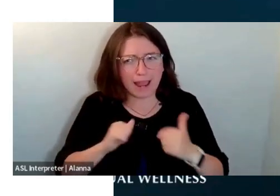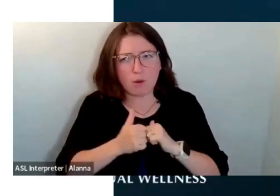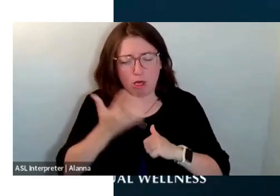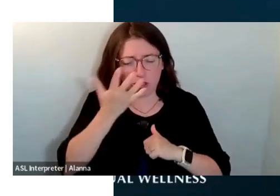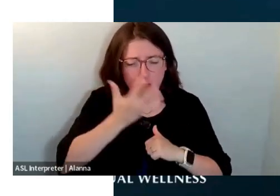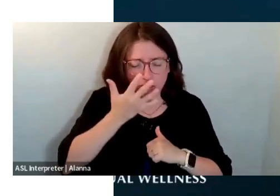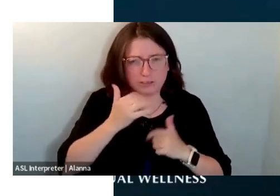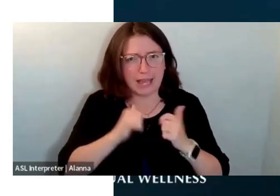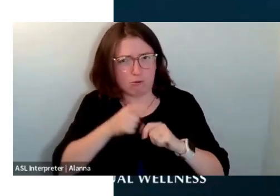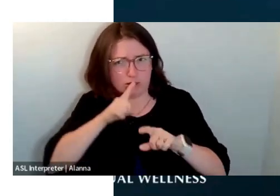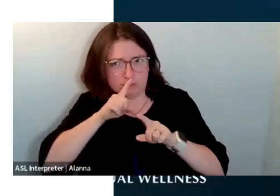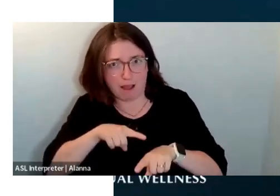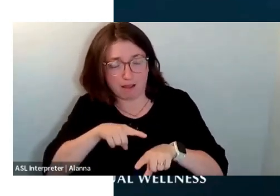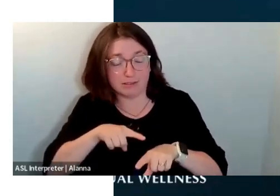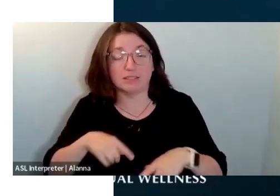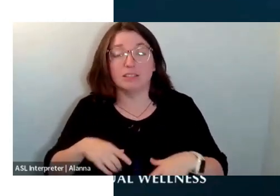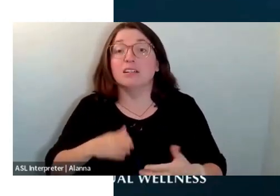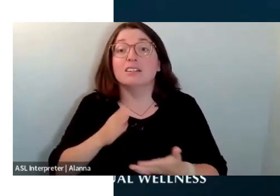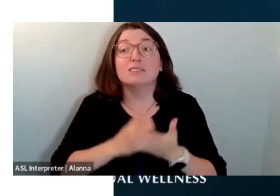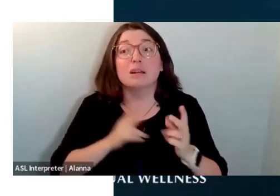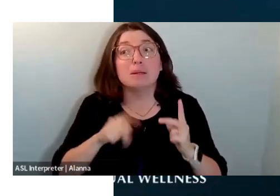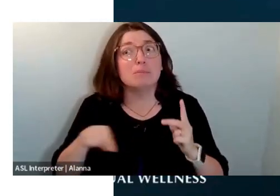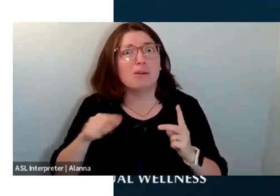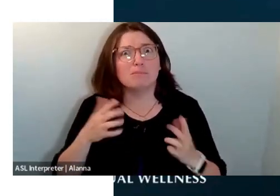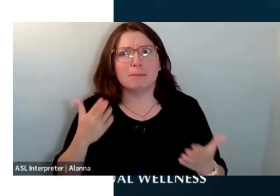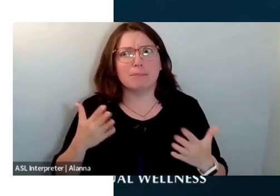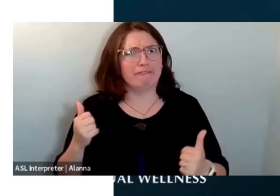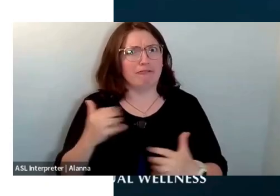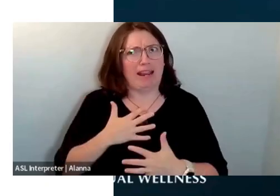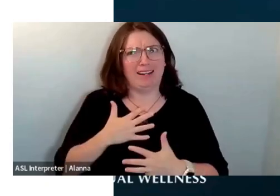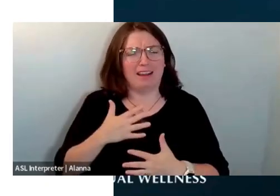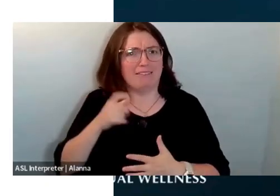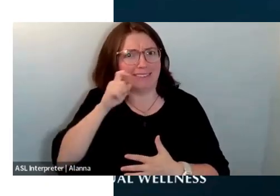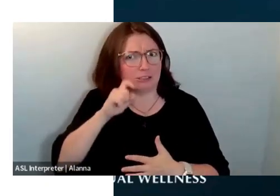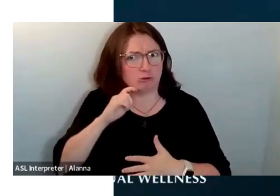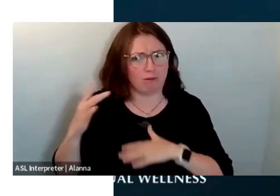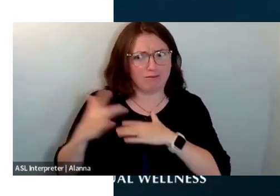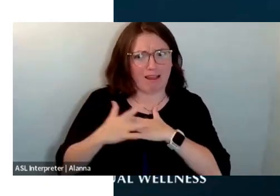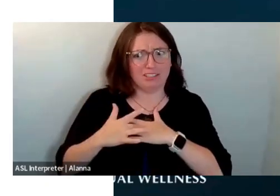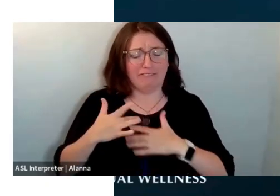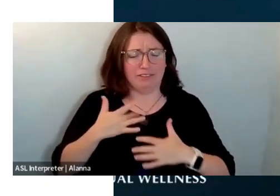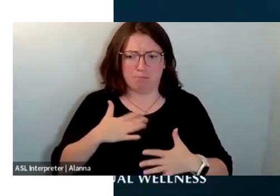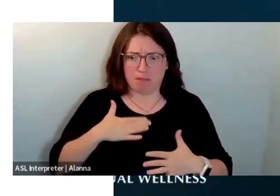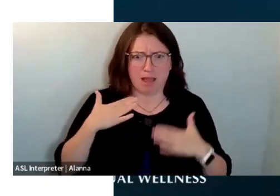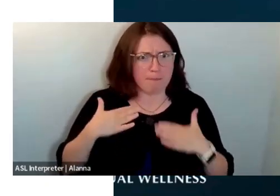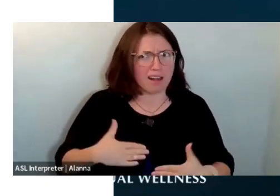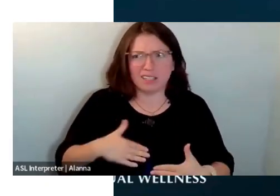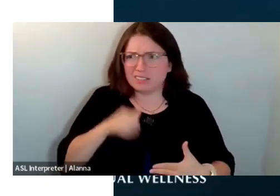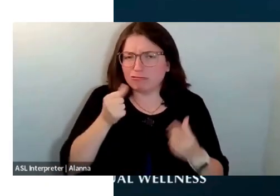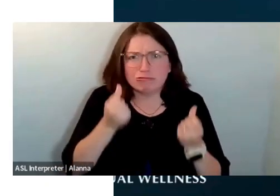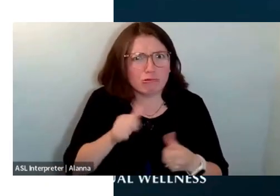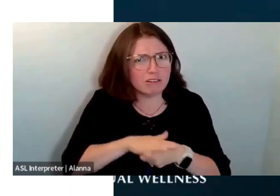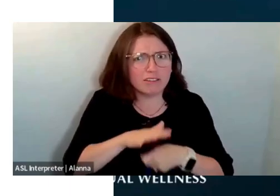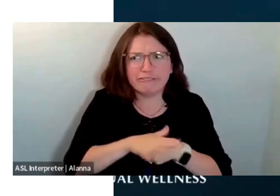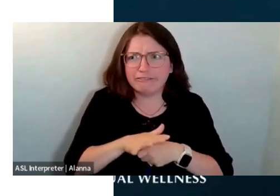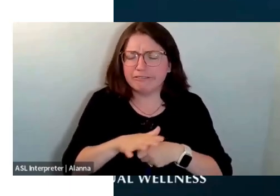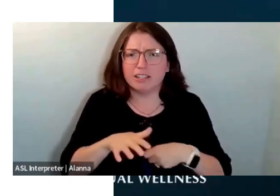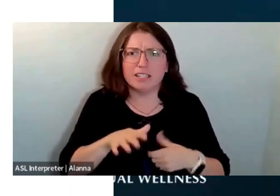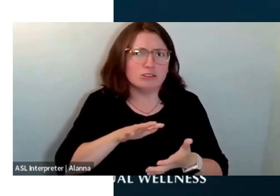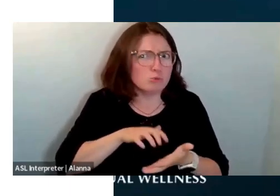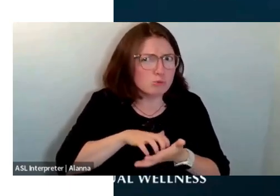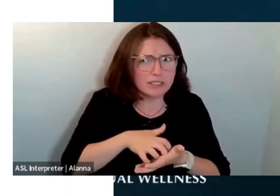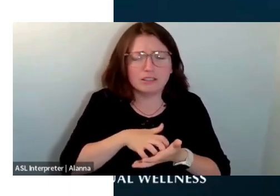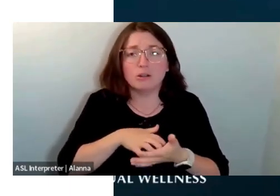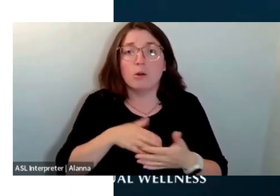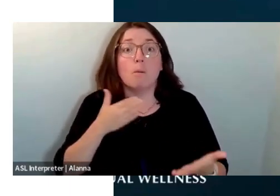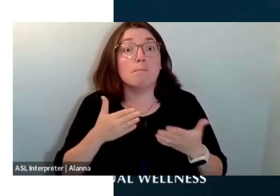be afraid of sexual touch, feeling that the body is too fragile for sex, or sometimes pain or bleeding